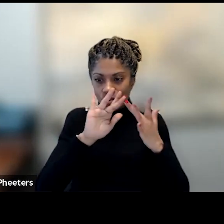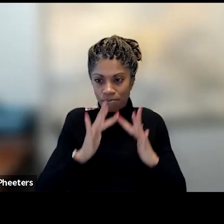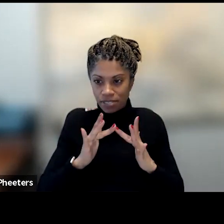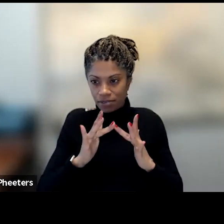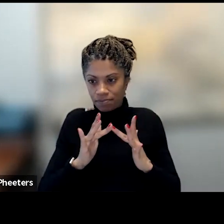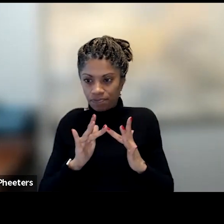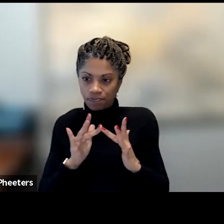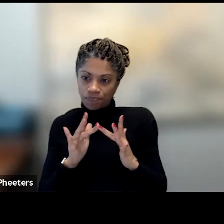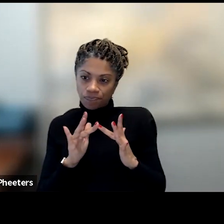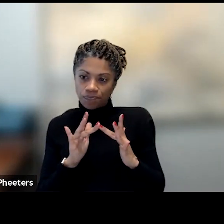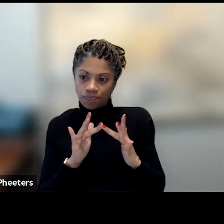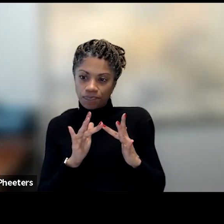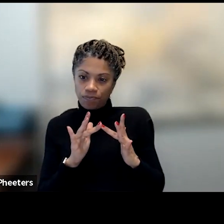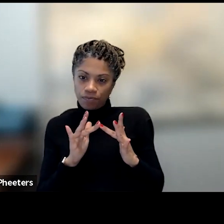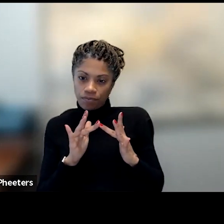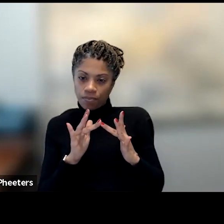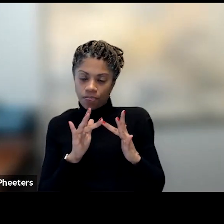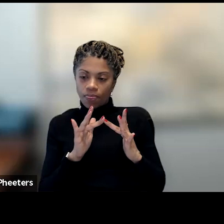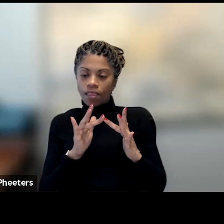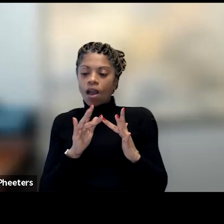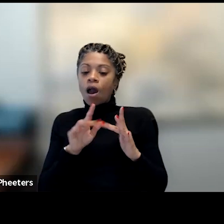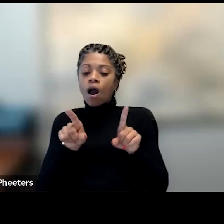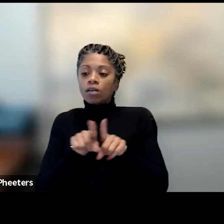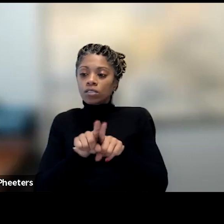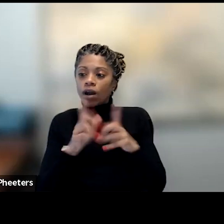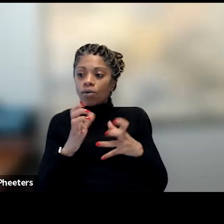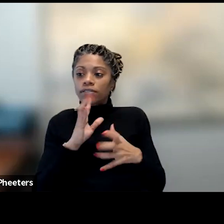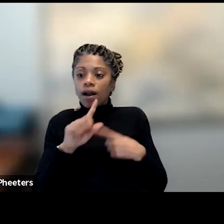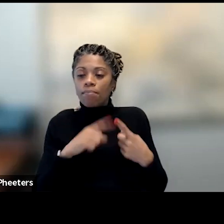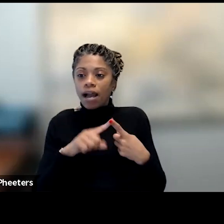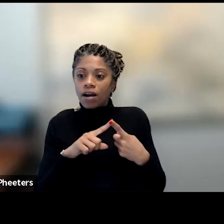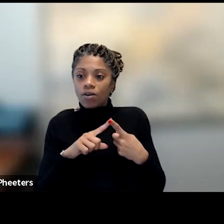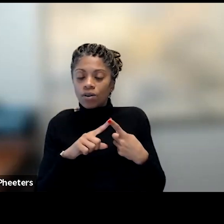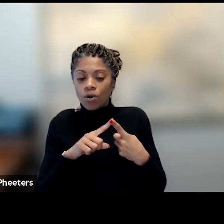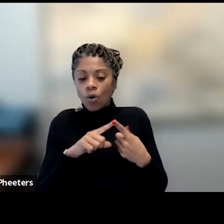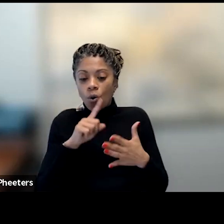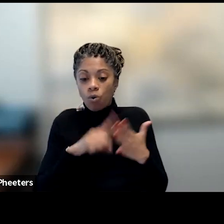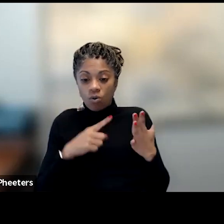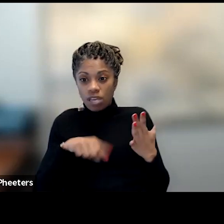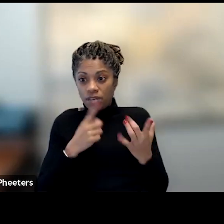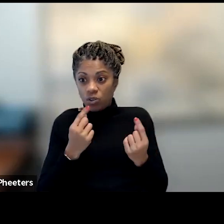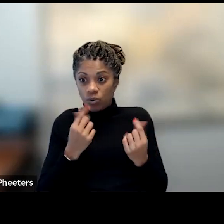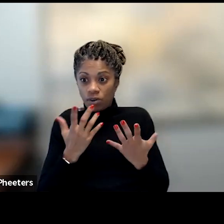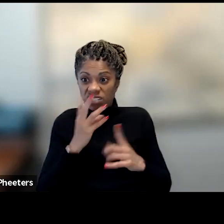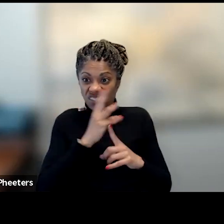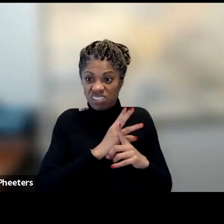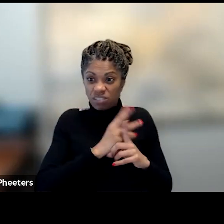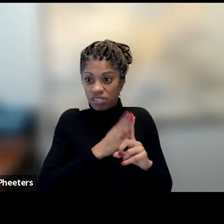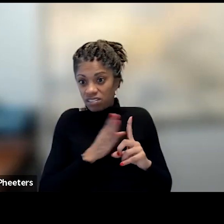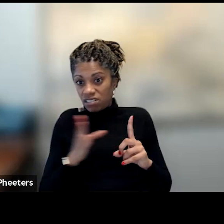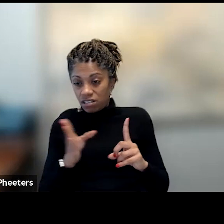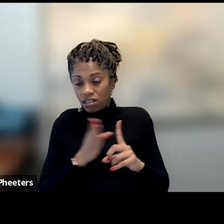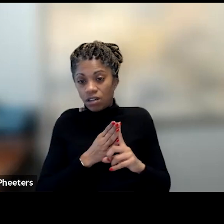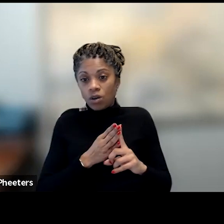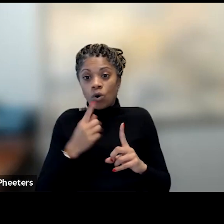about what we've been doing since the website has been up. So we've been actually, for the past 6-7 months, we've been talking to communication